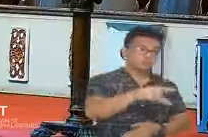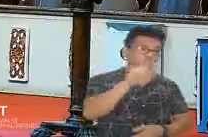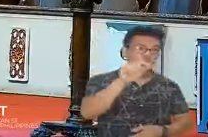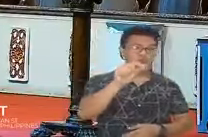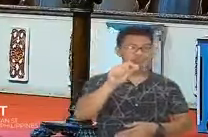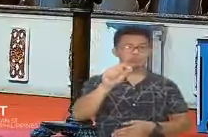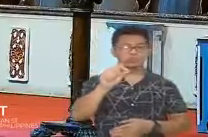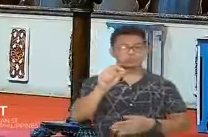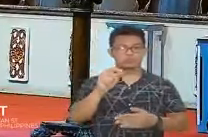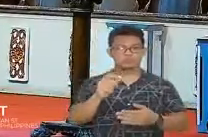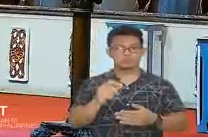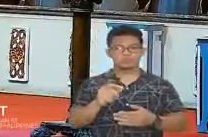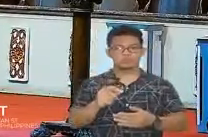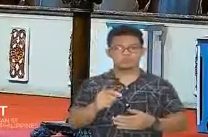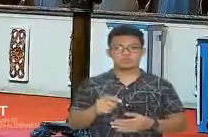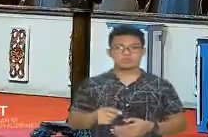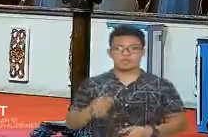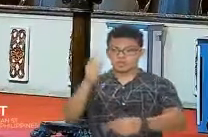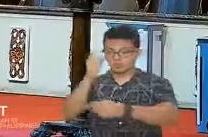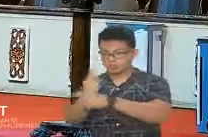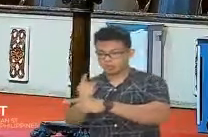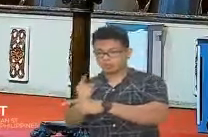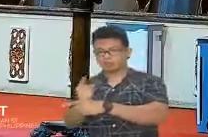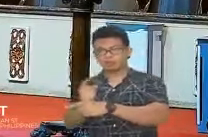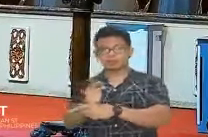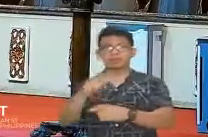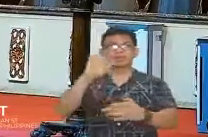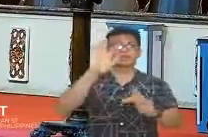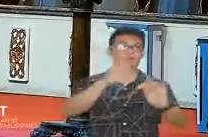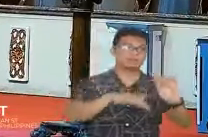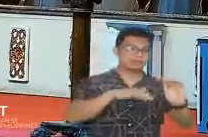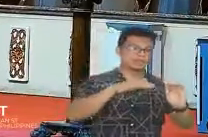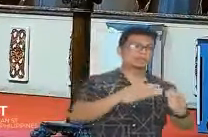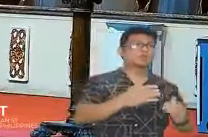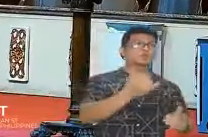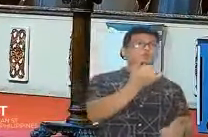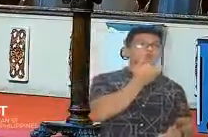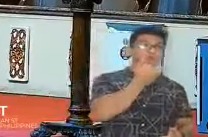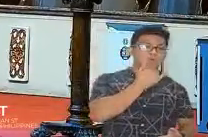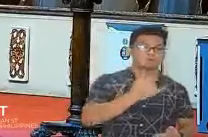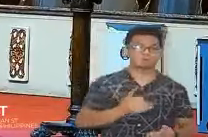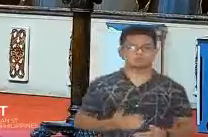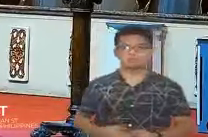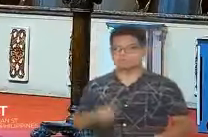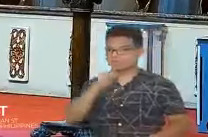Are you saved this evening? Amen. Then you are for God.